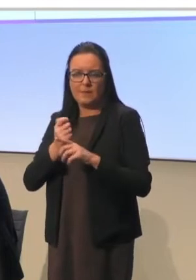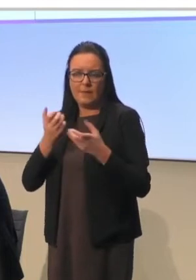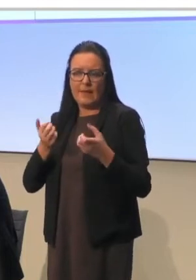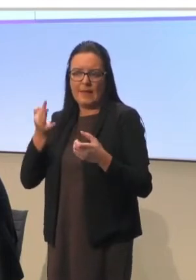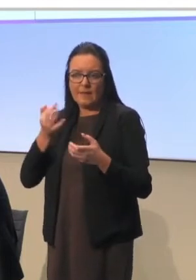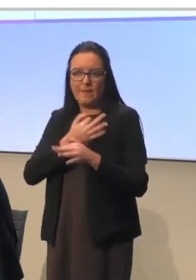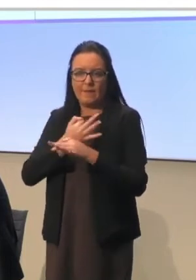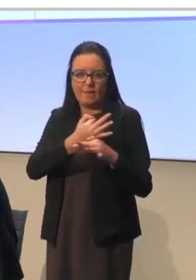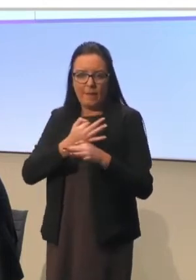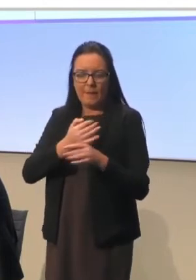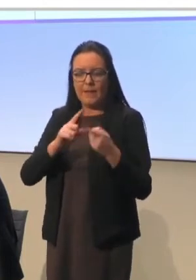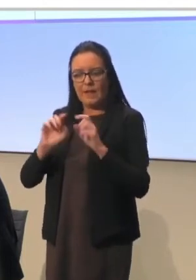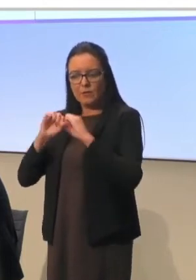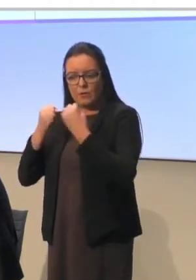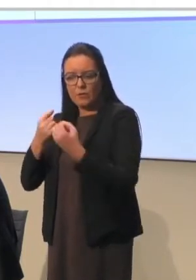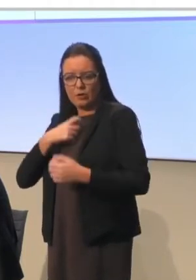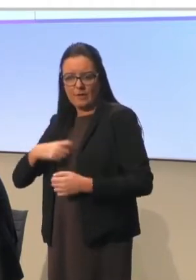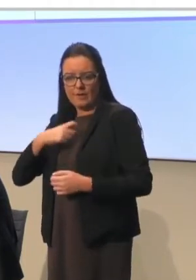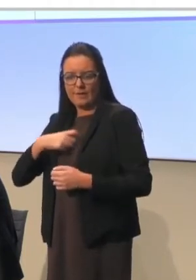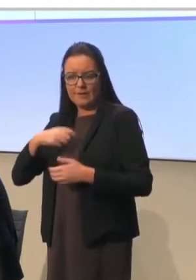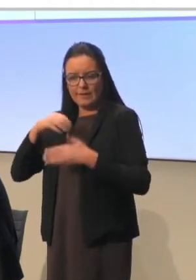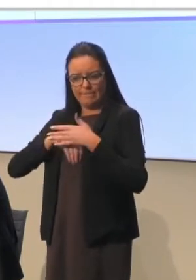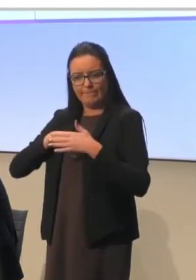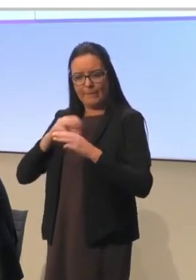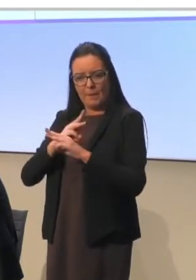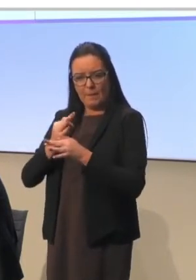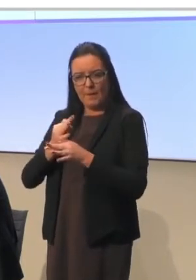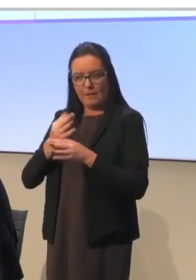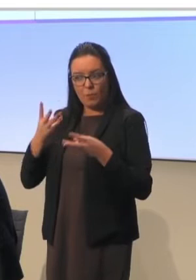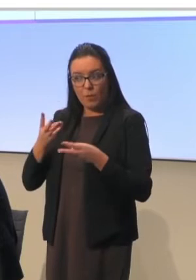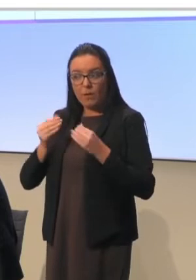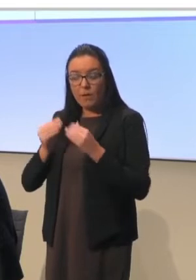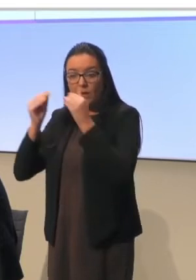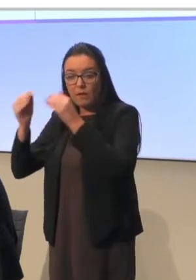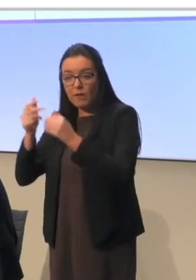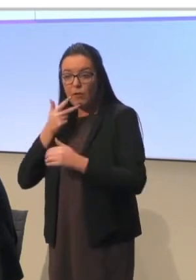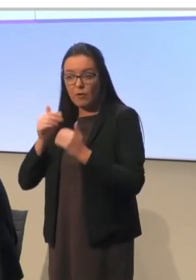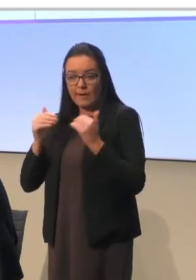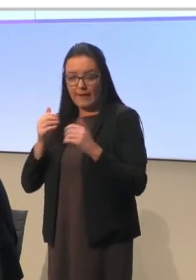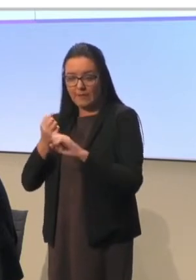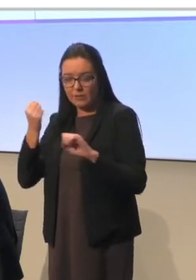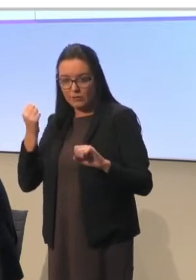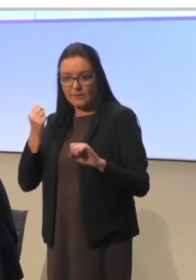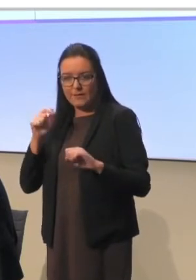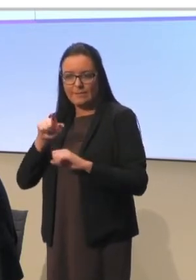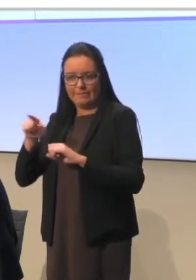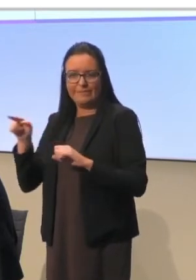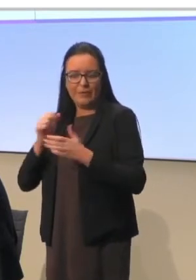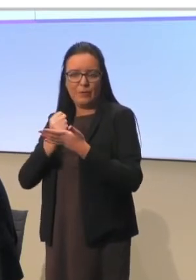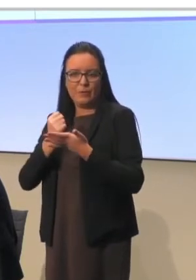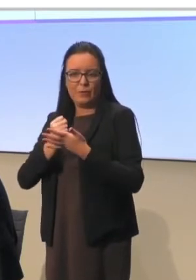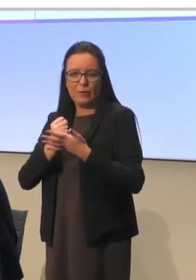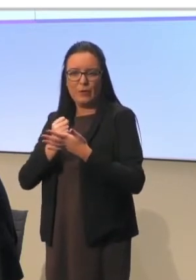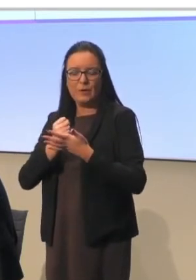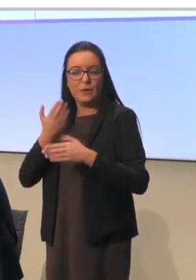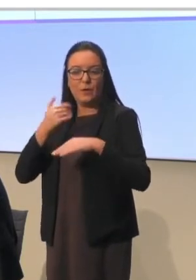social characteristics, that students where the parents expected them to get a third level degree were much more likely, students attending a DESH school